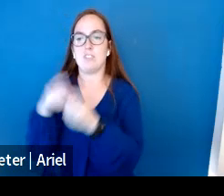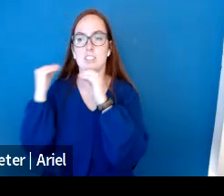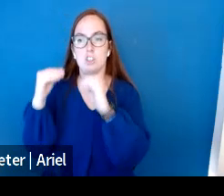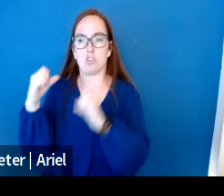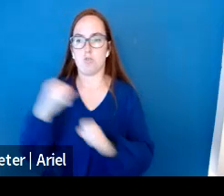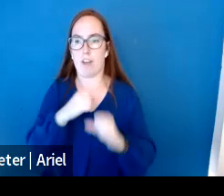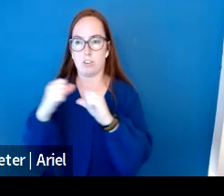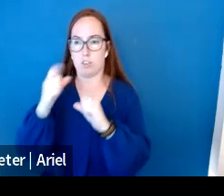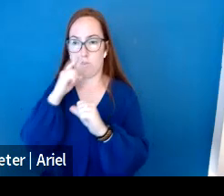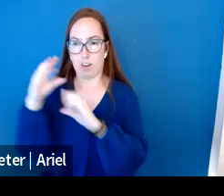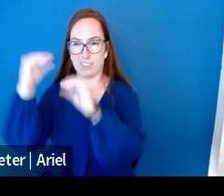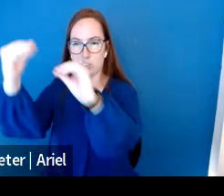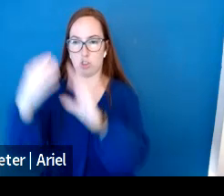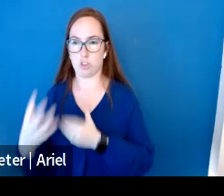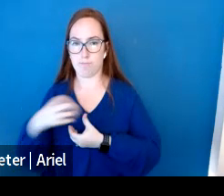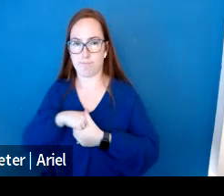use.